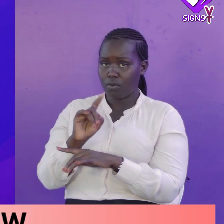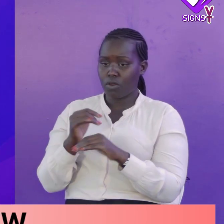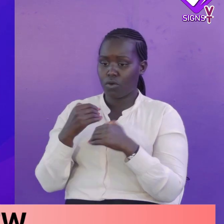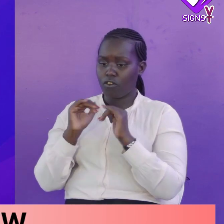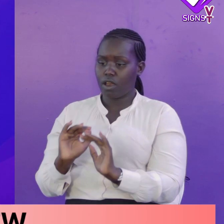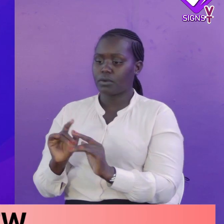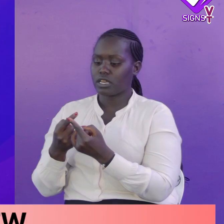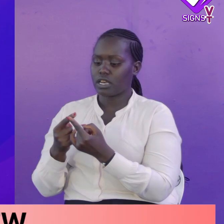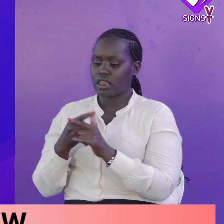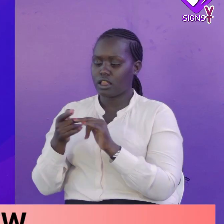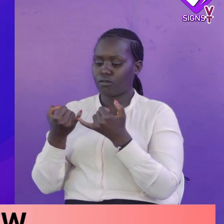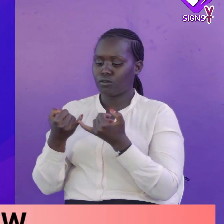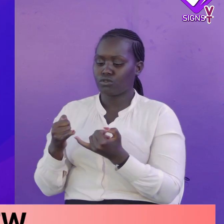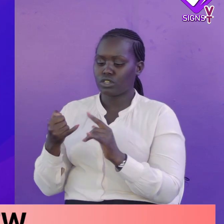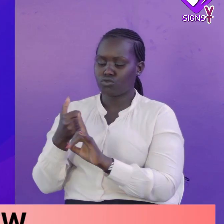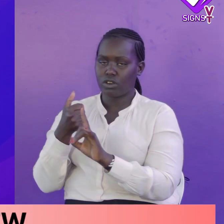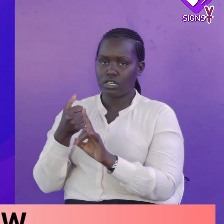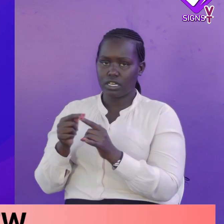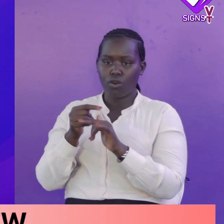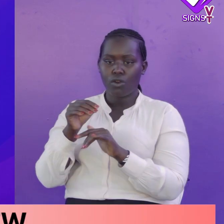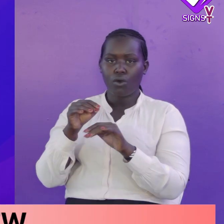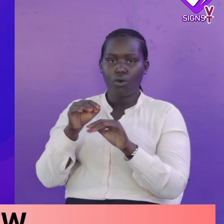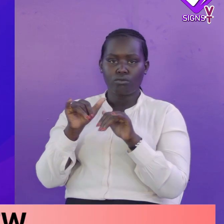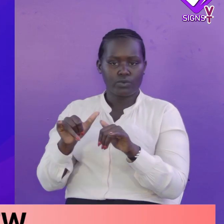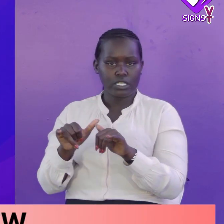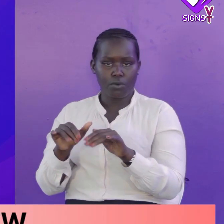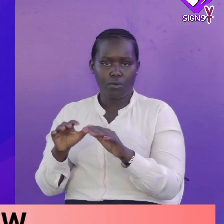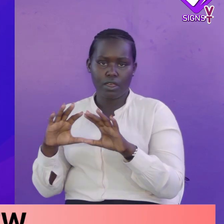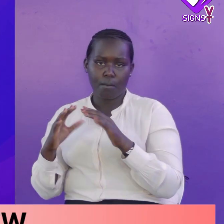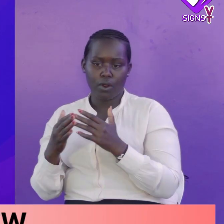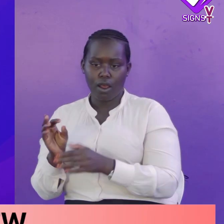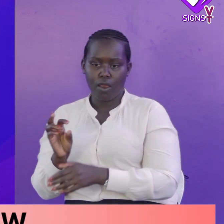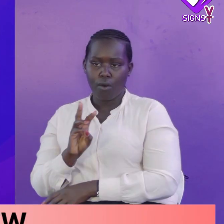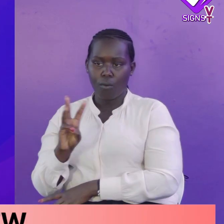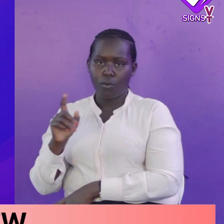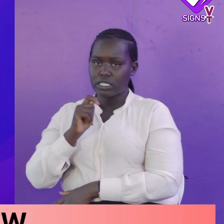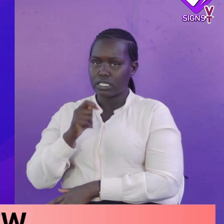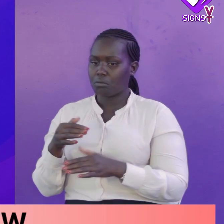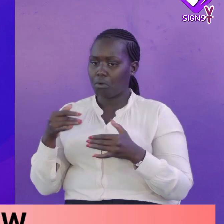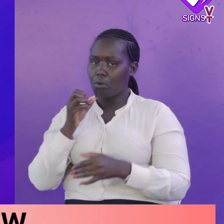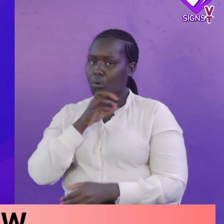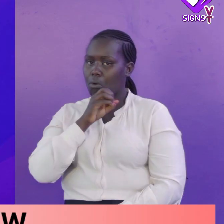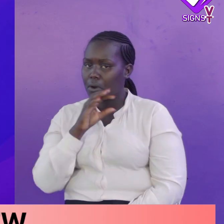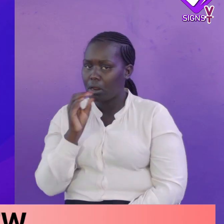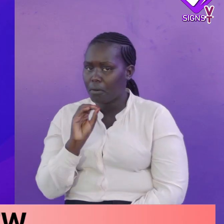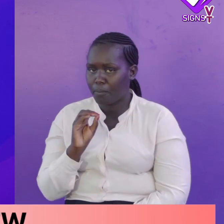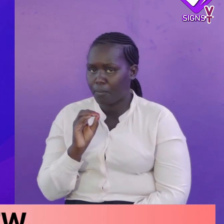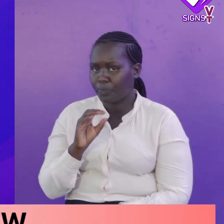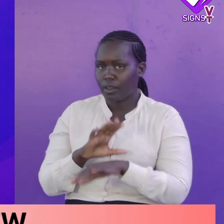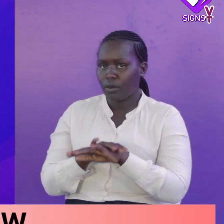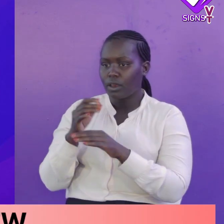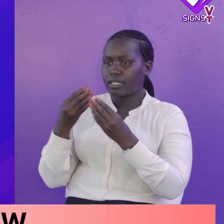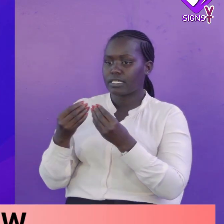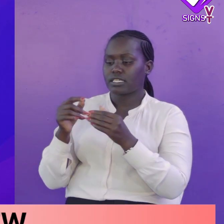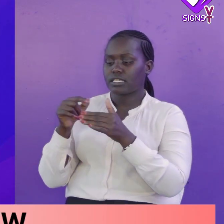you try to attack or maintain the ball in midfield. So West Ham, we don't complain that you gave easy goals to Tottenham,